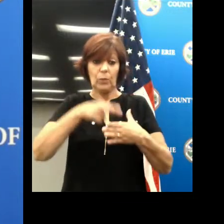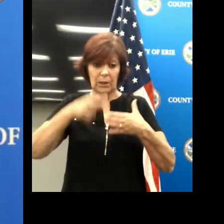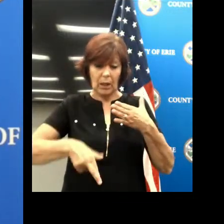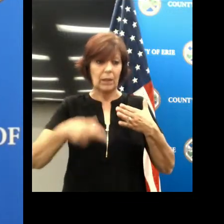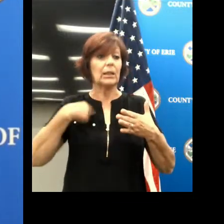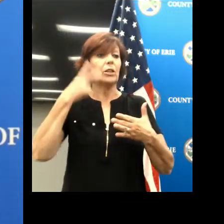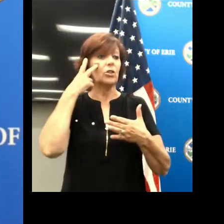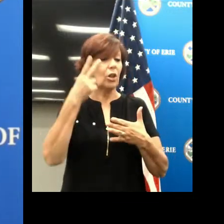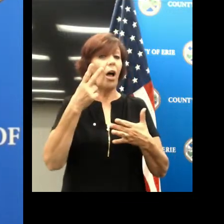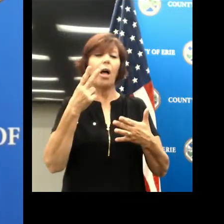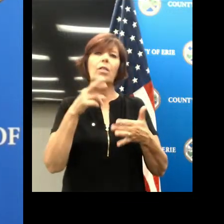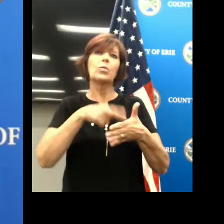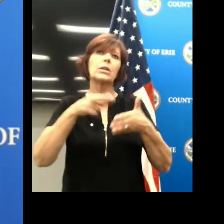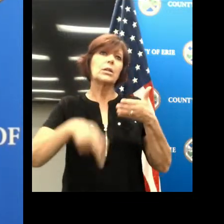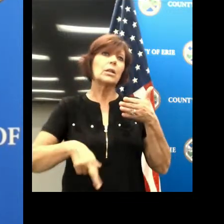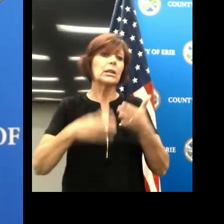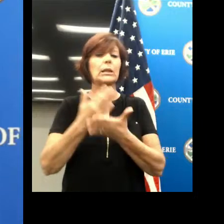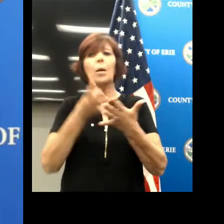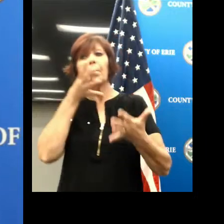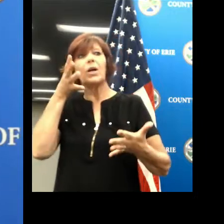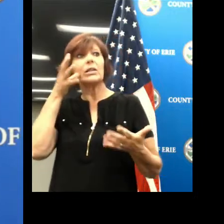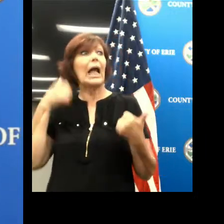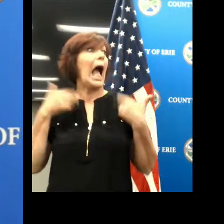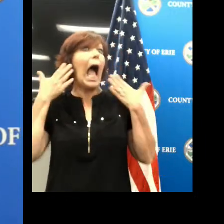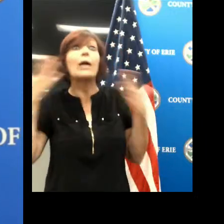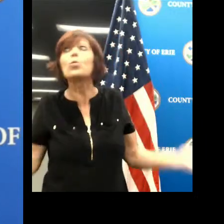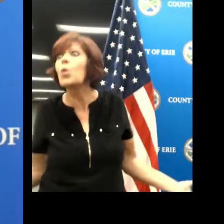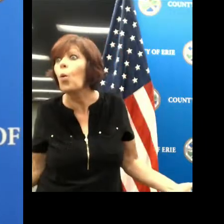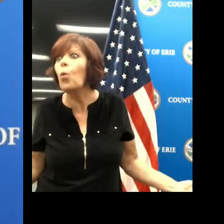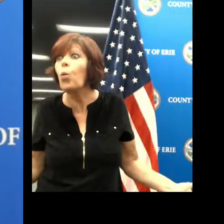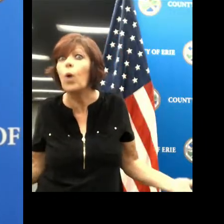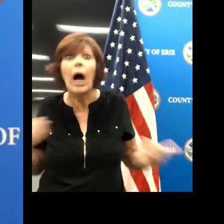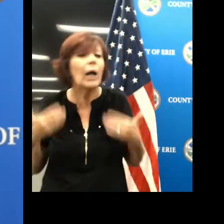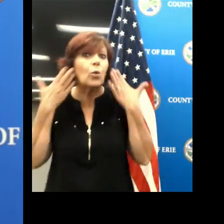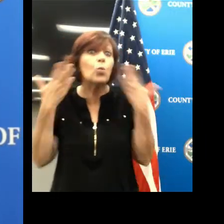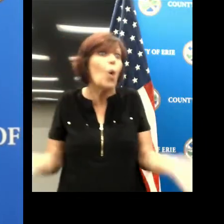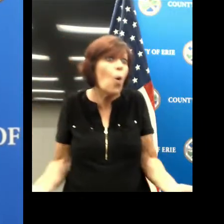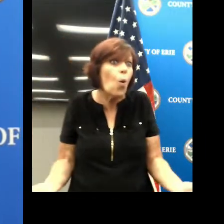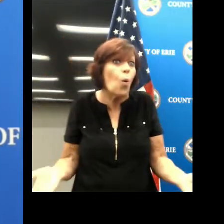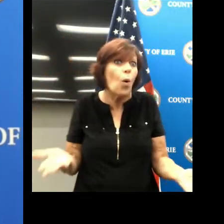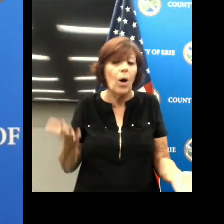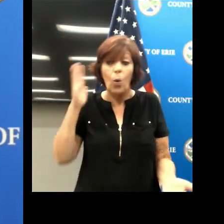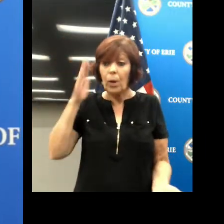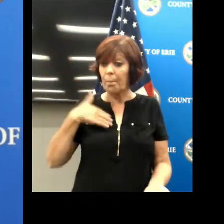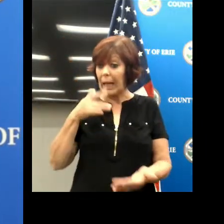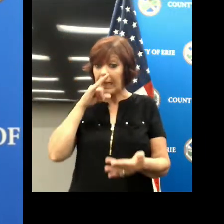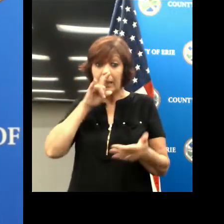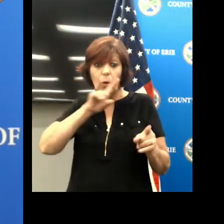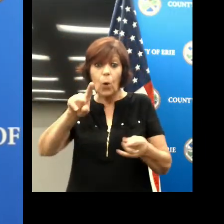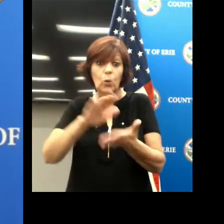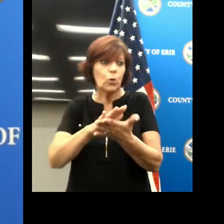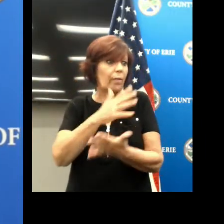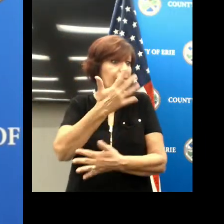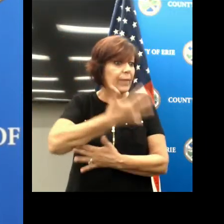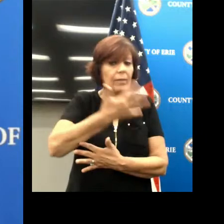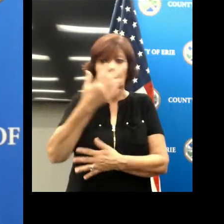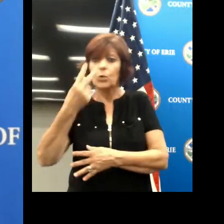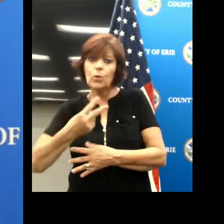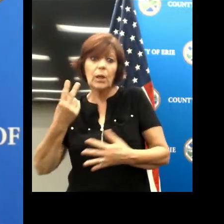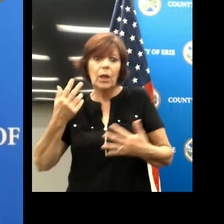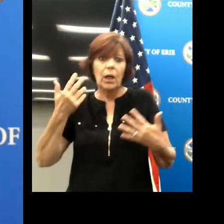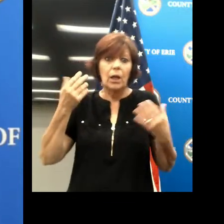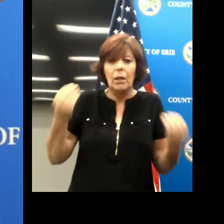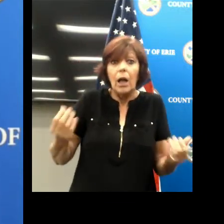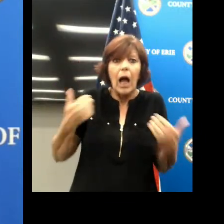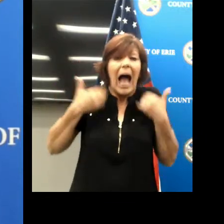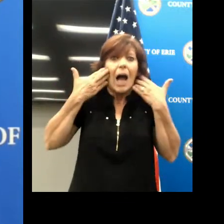saw the initial survey results, and some parents are like, I don't know what's going to happen. I don't know if my kid's going to be in 5 days a week, 2 days a week, no days a